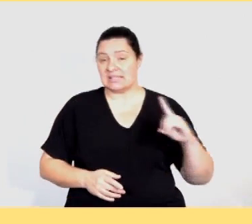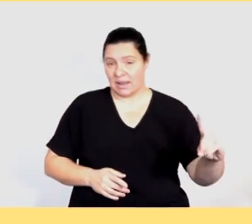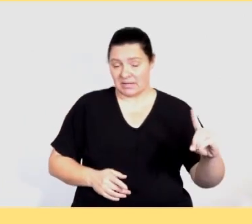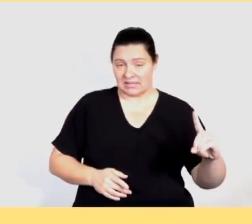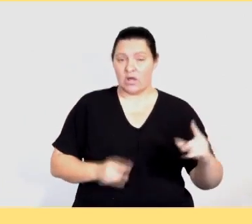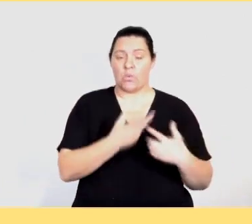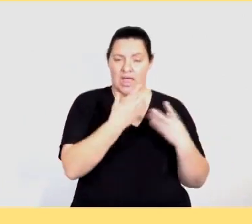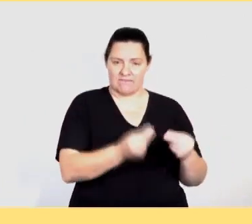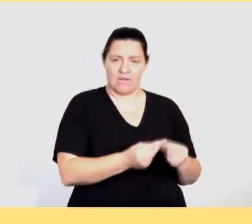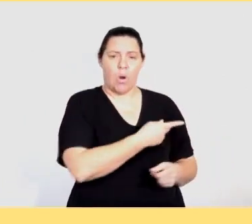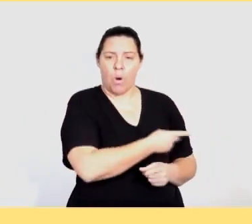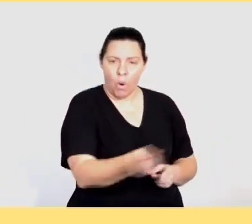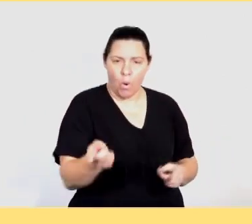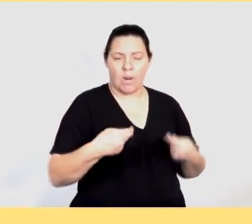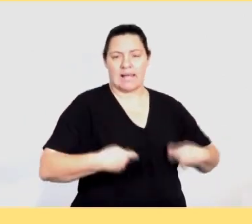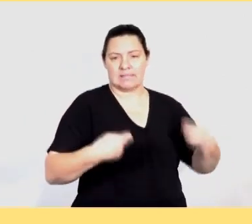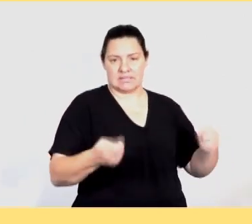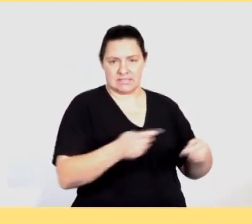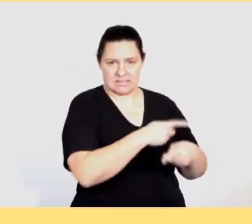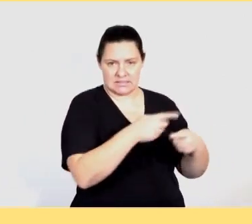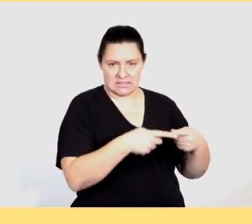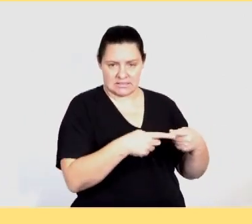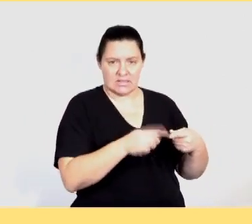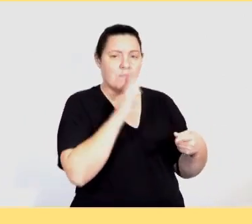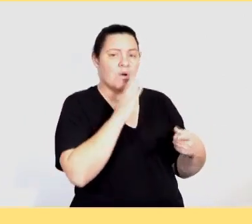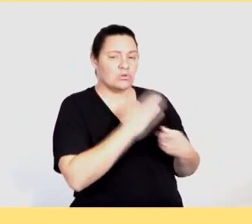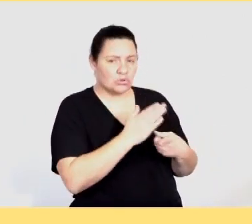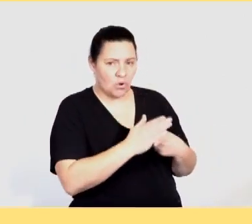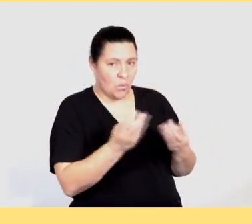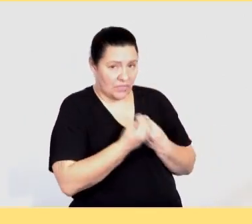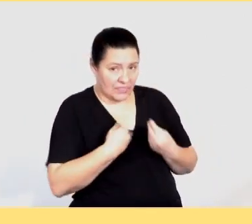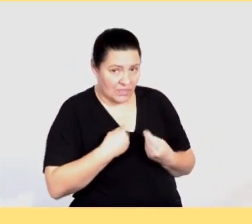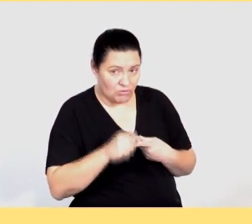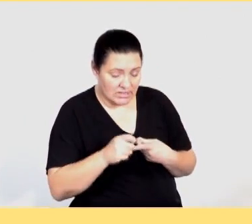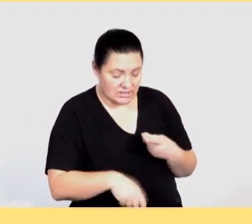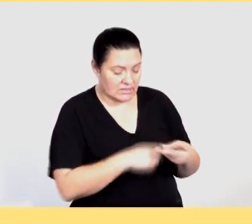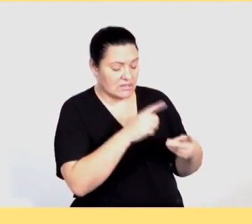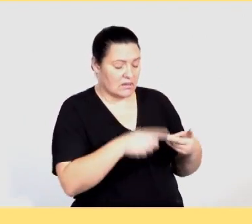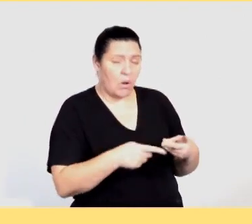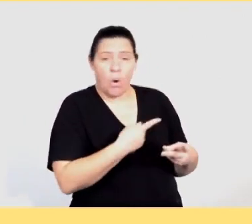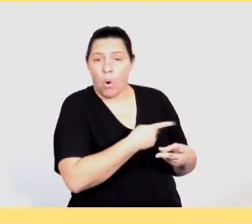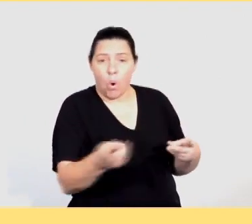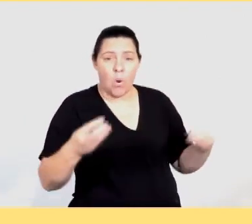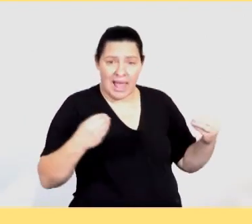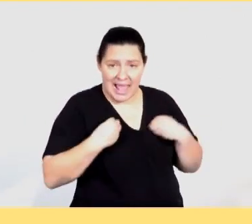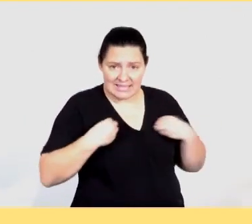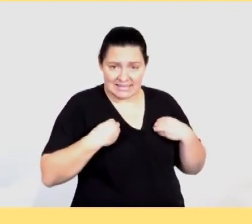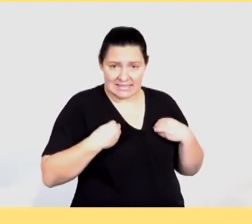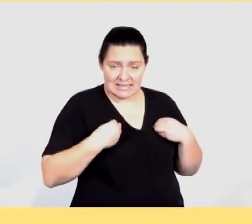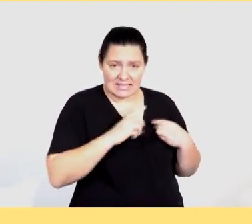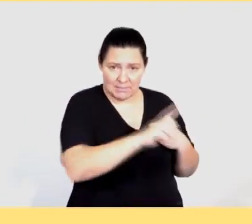debit all our expenses. Make sure you're writing with me. We debit all